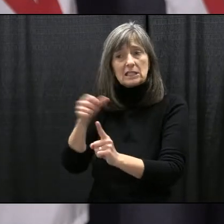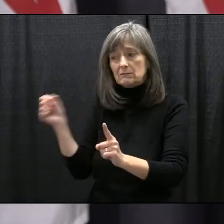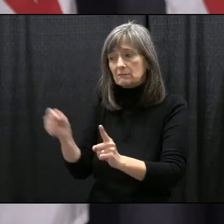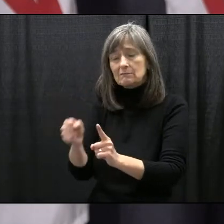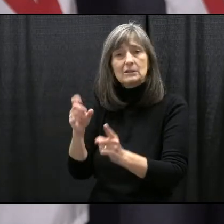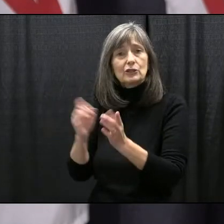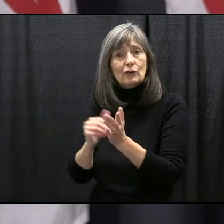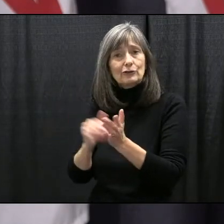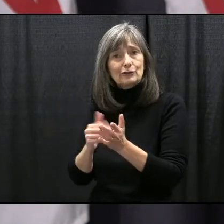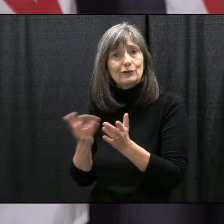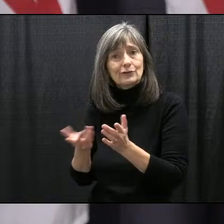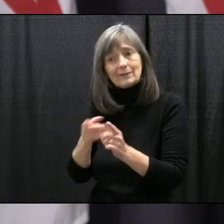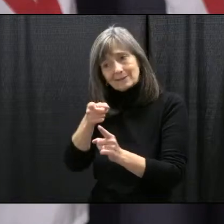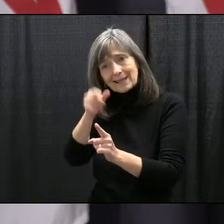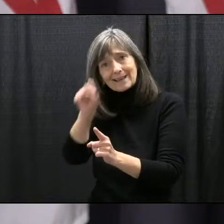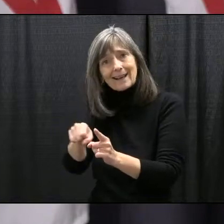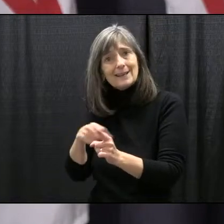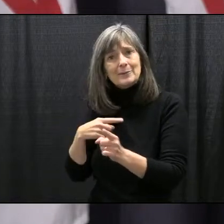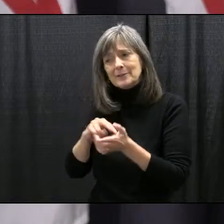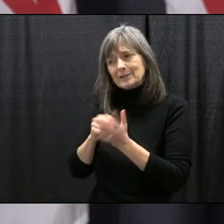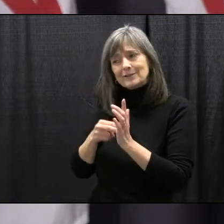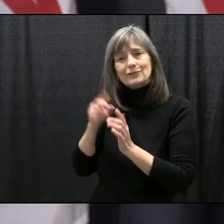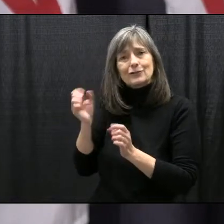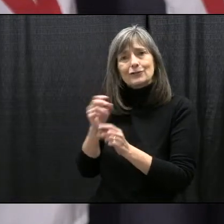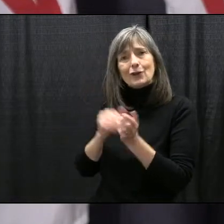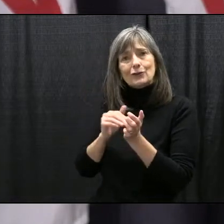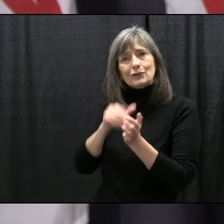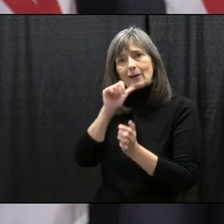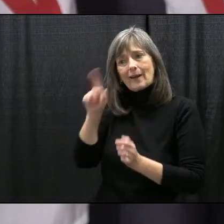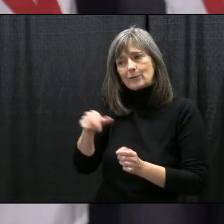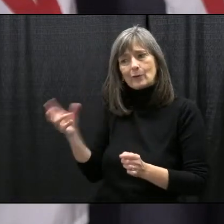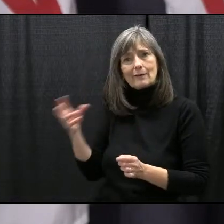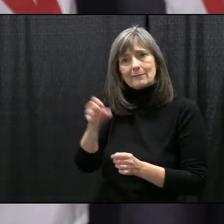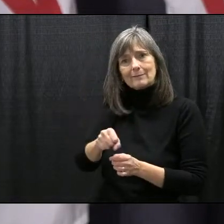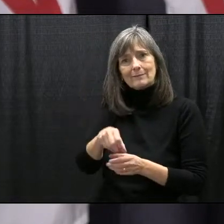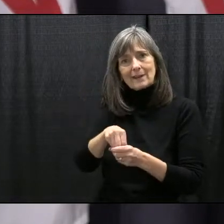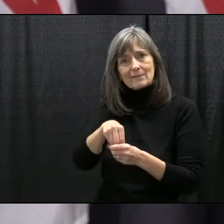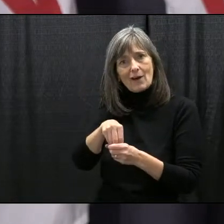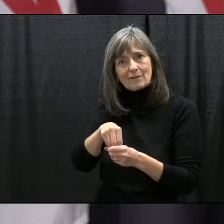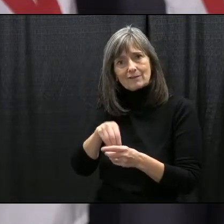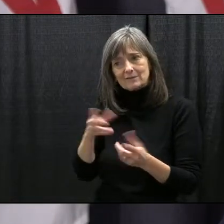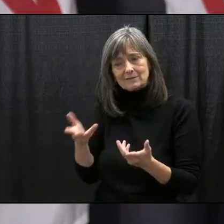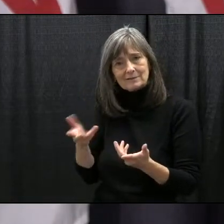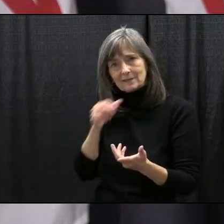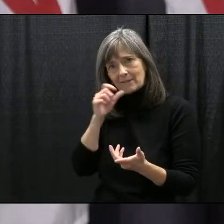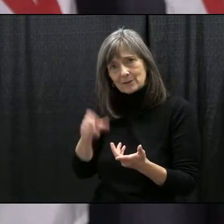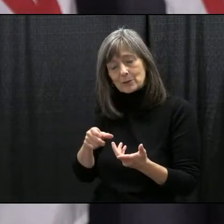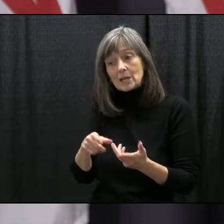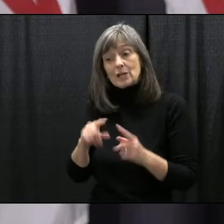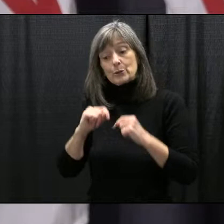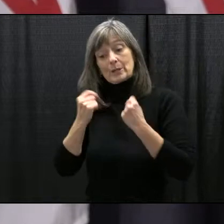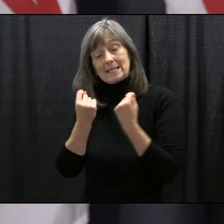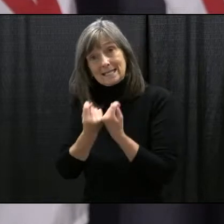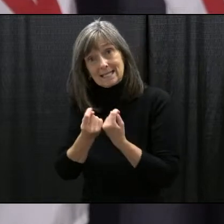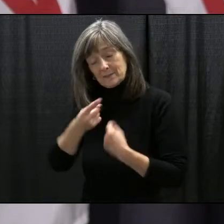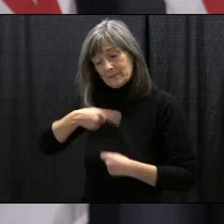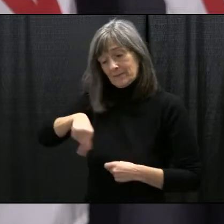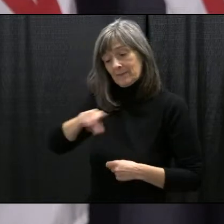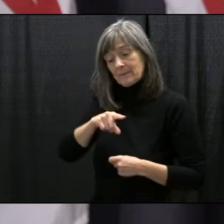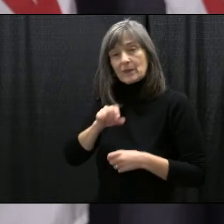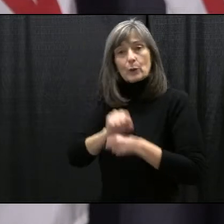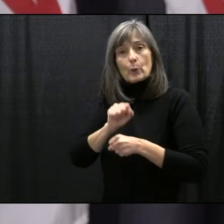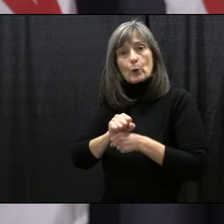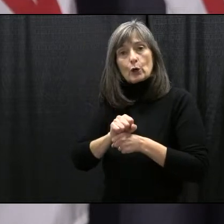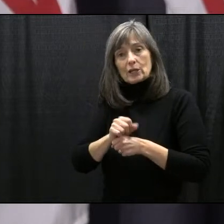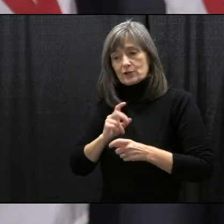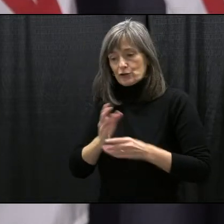scope. So these are things a physician would not have to do. Therefore, between the team, the work is spread out